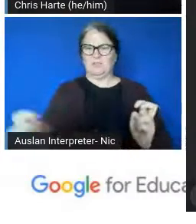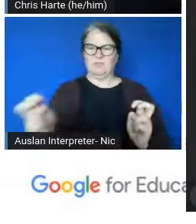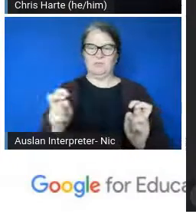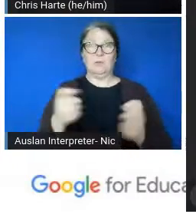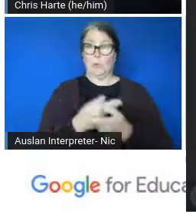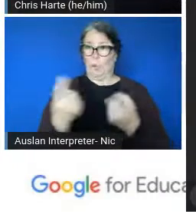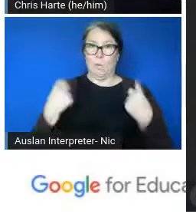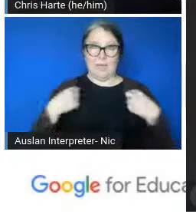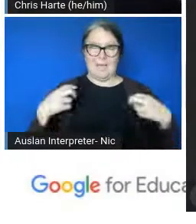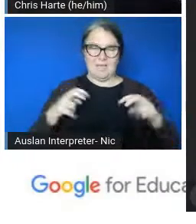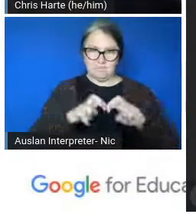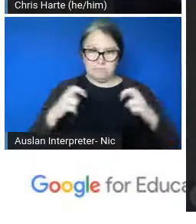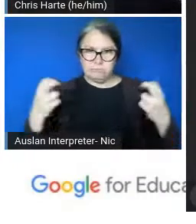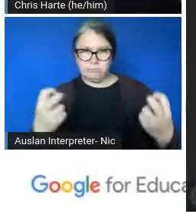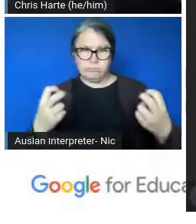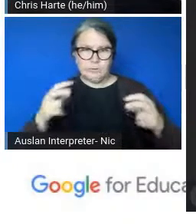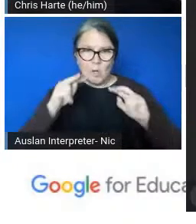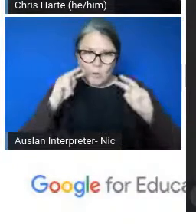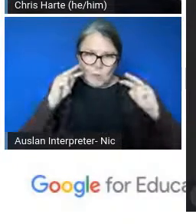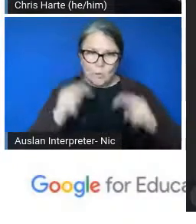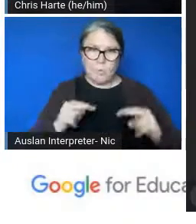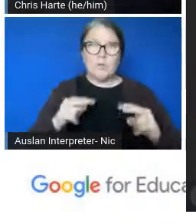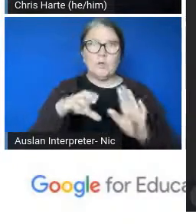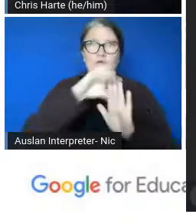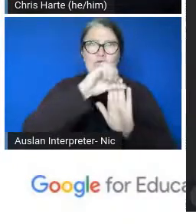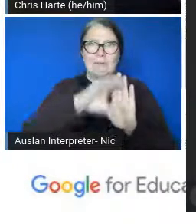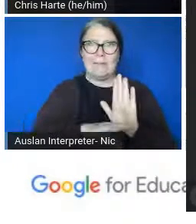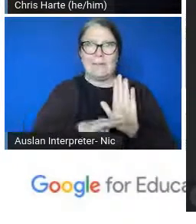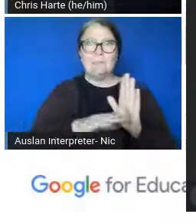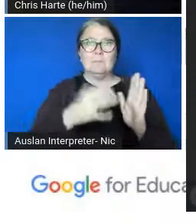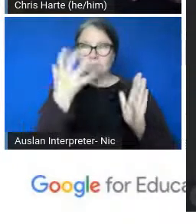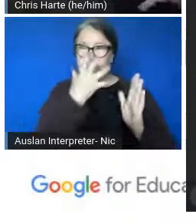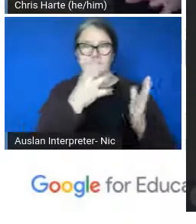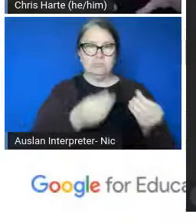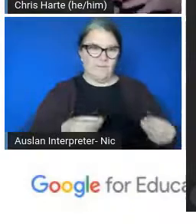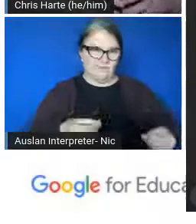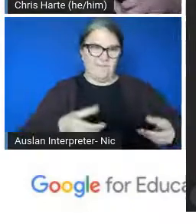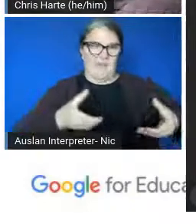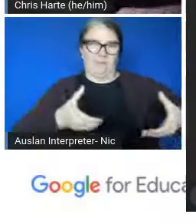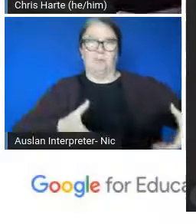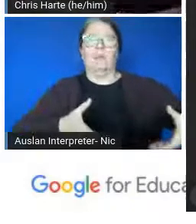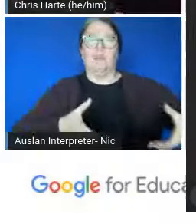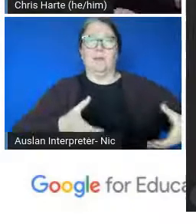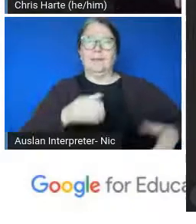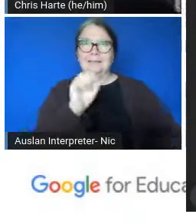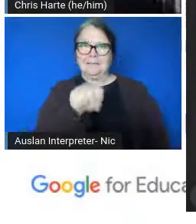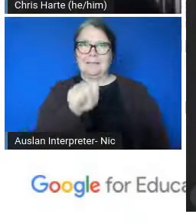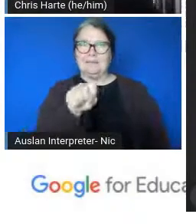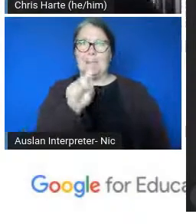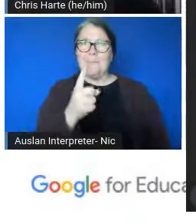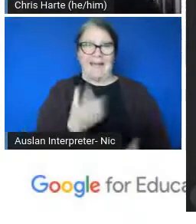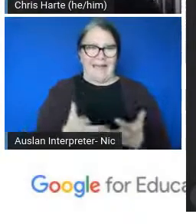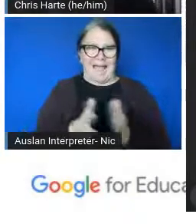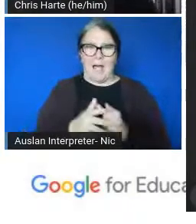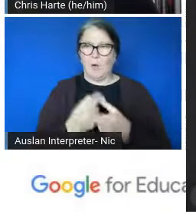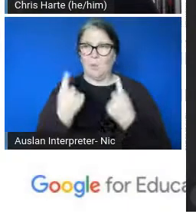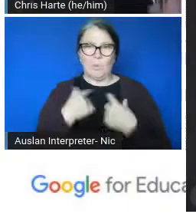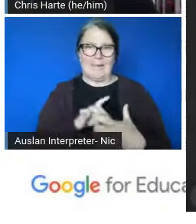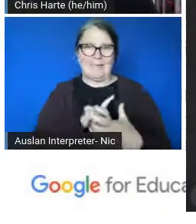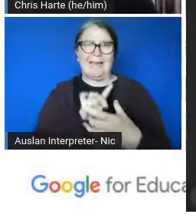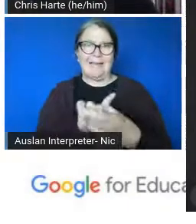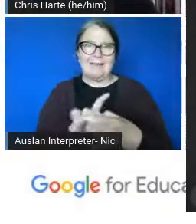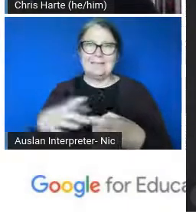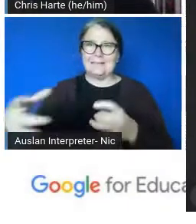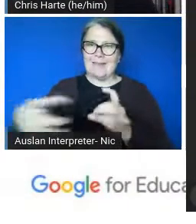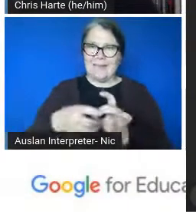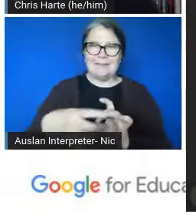curriculum and go, okay, this is huge, but let's look at what we can connect together meaningfully. So as a